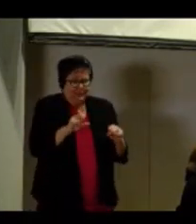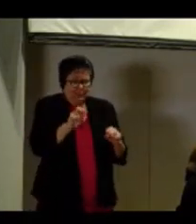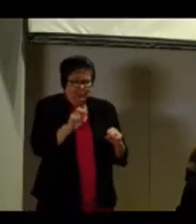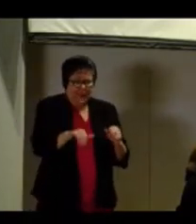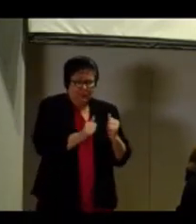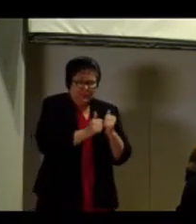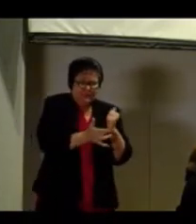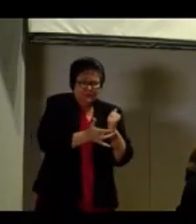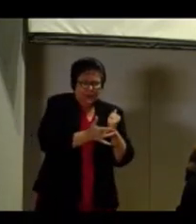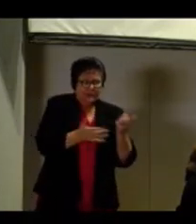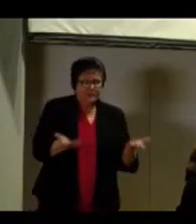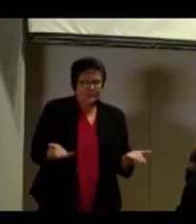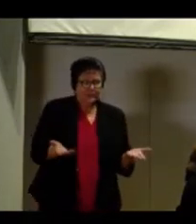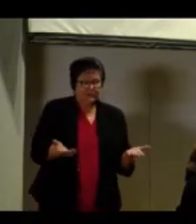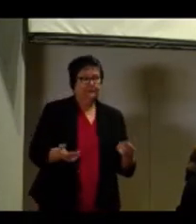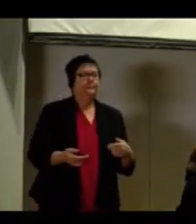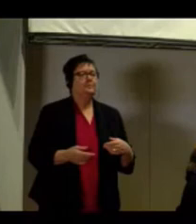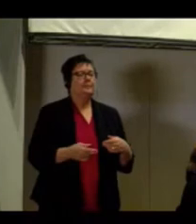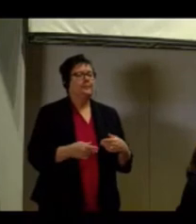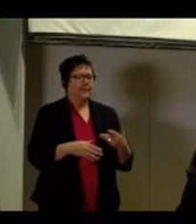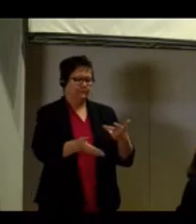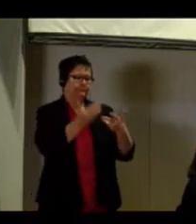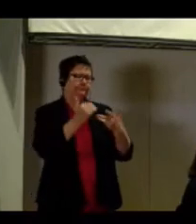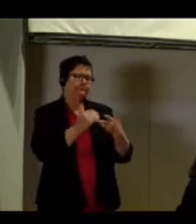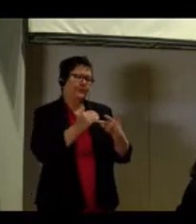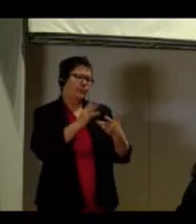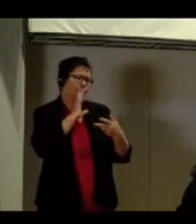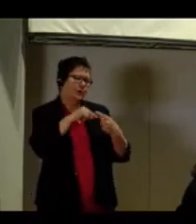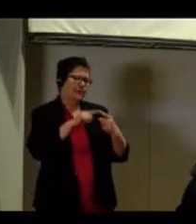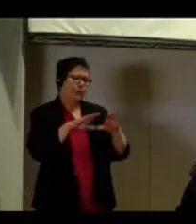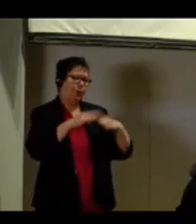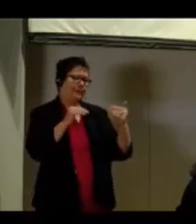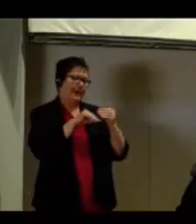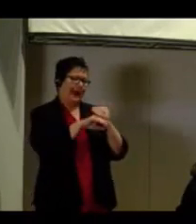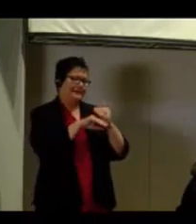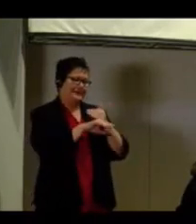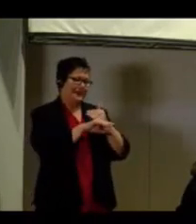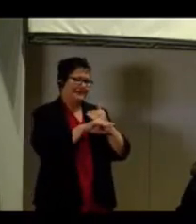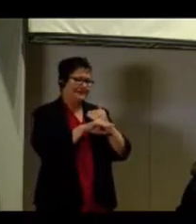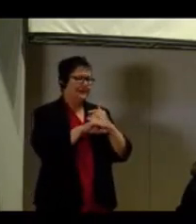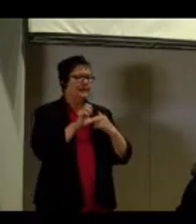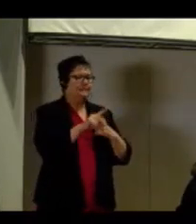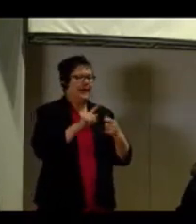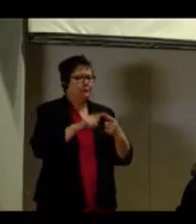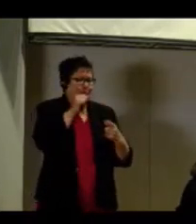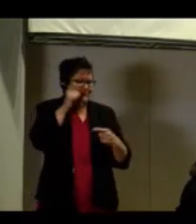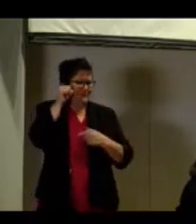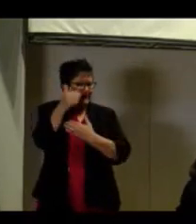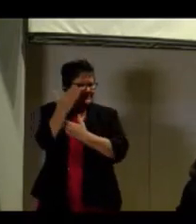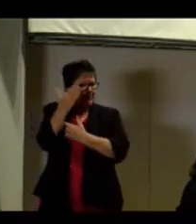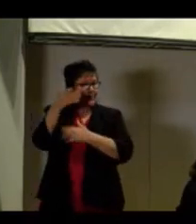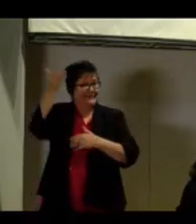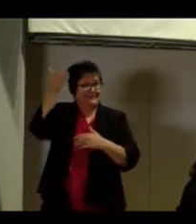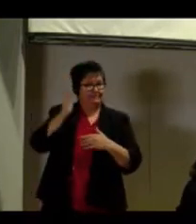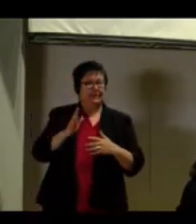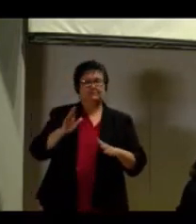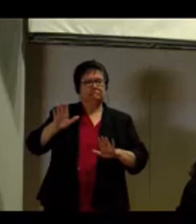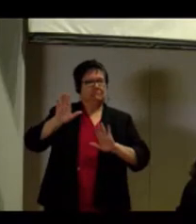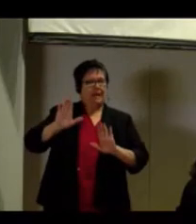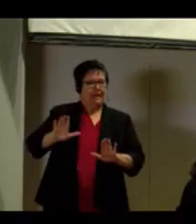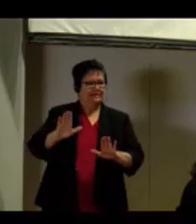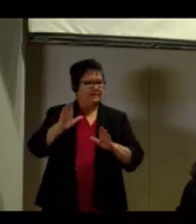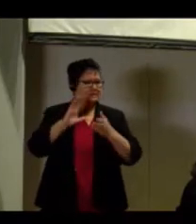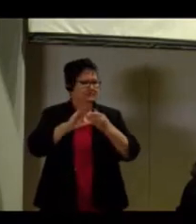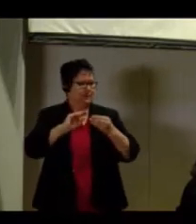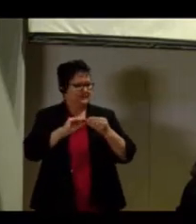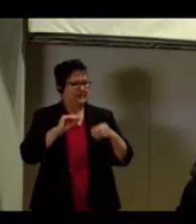I wanted to make a comment on open access, and this goes back in part to the keynote speaker yesterday morning who gave another excellent